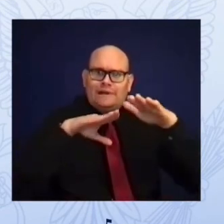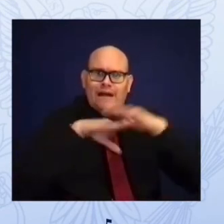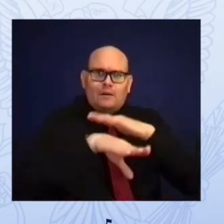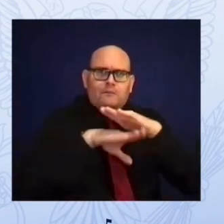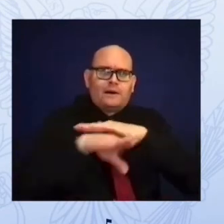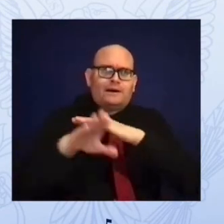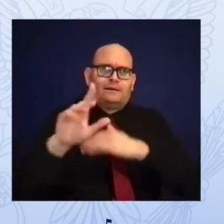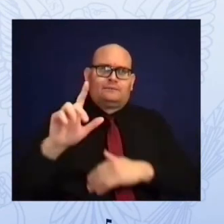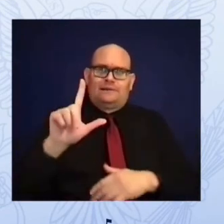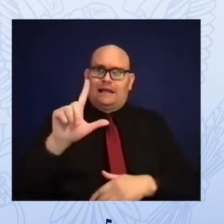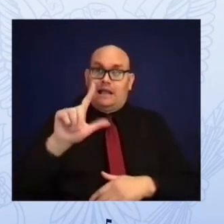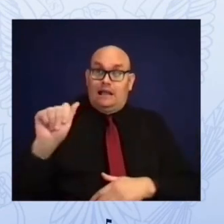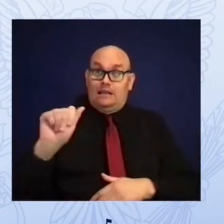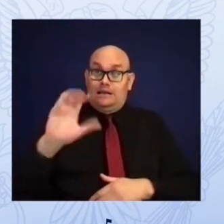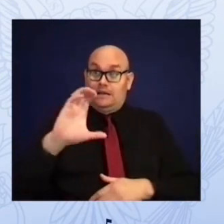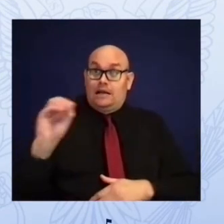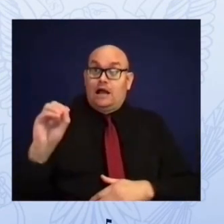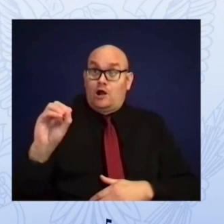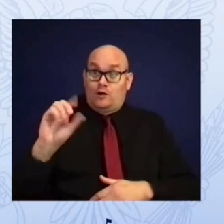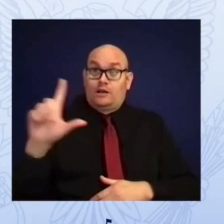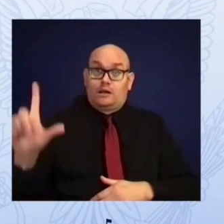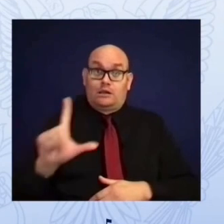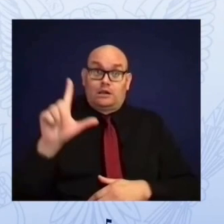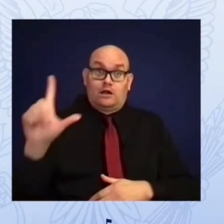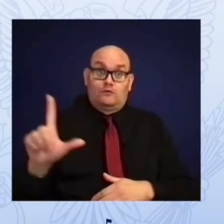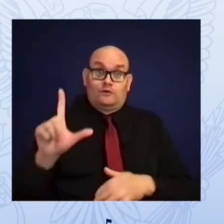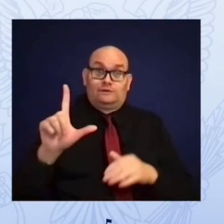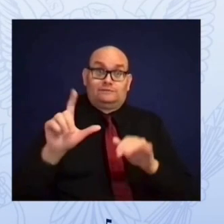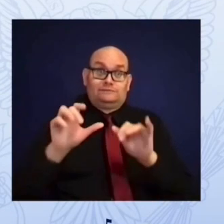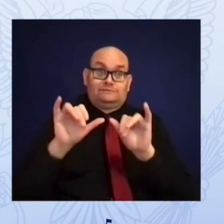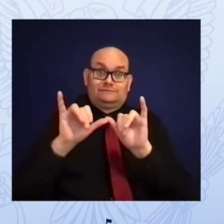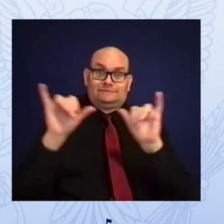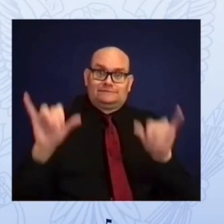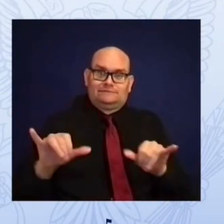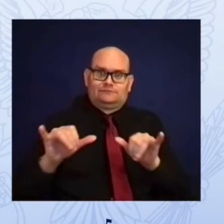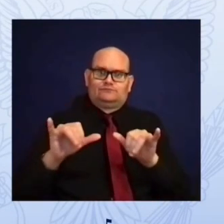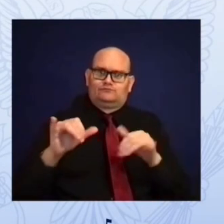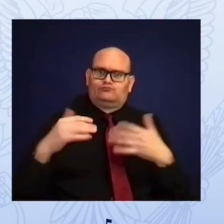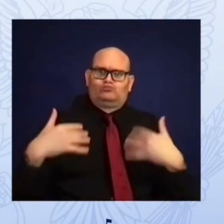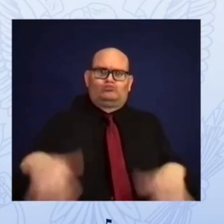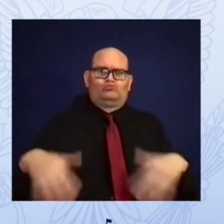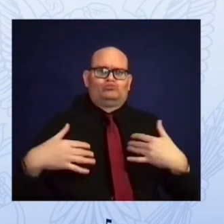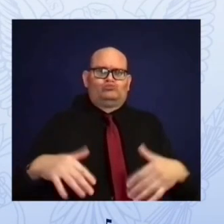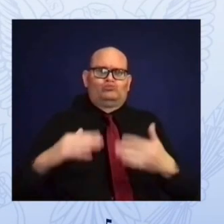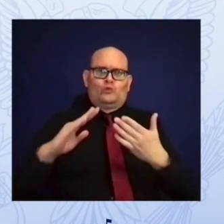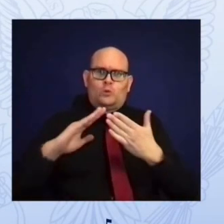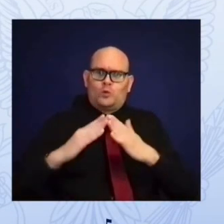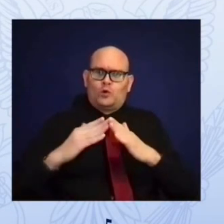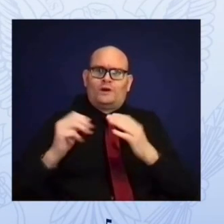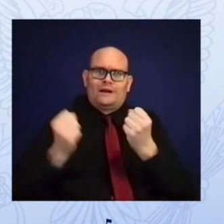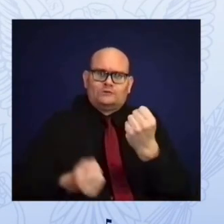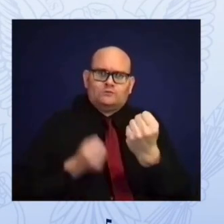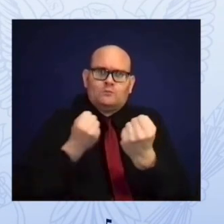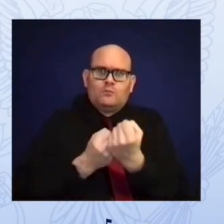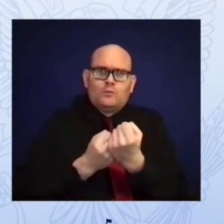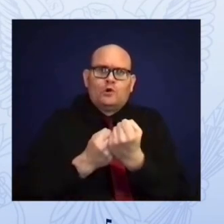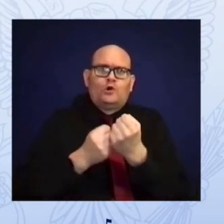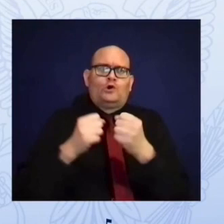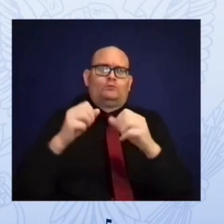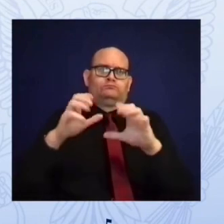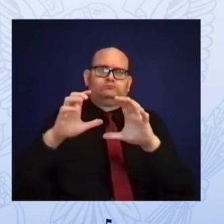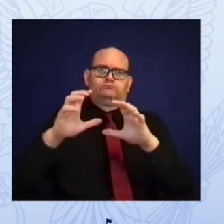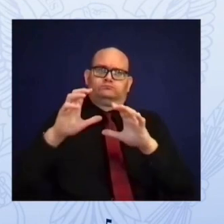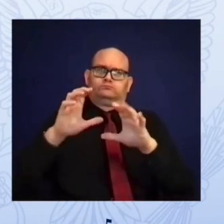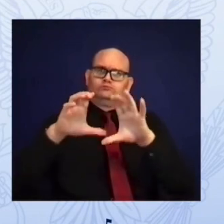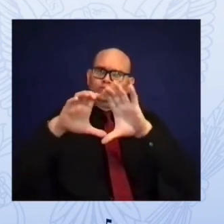library system's role in the community as a place that can support the whole person. Congratulations to the LA County